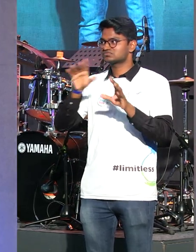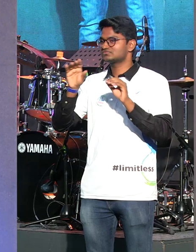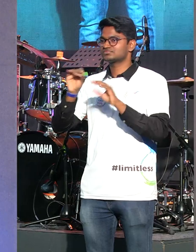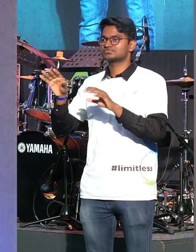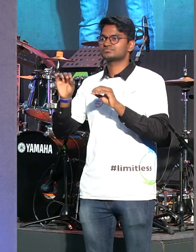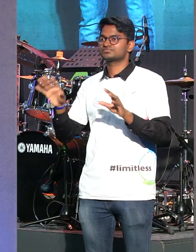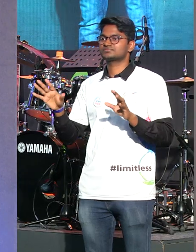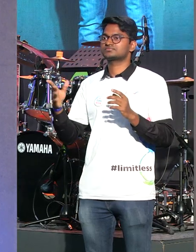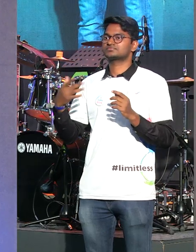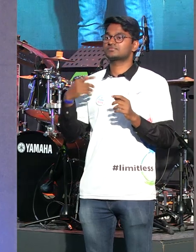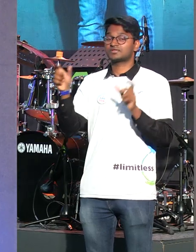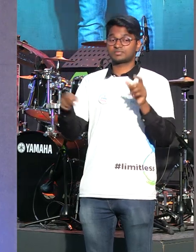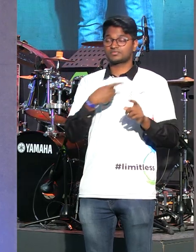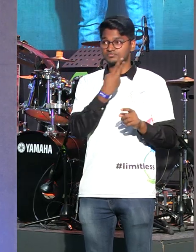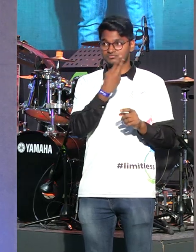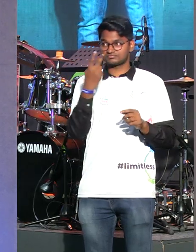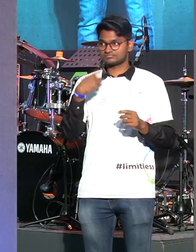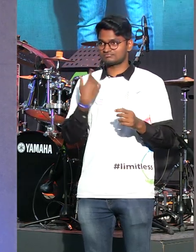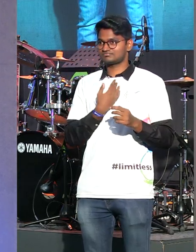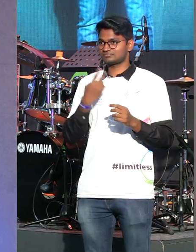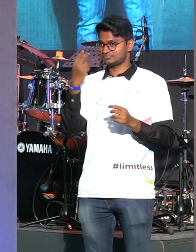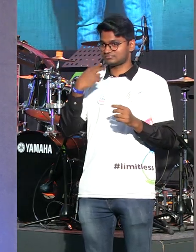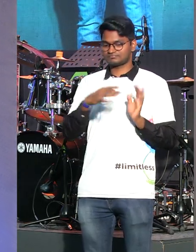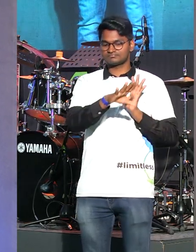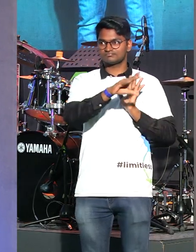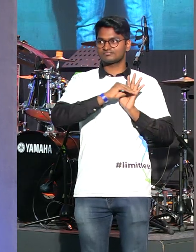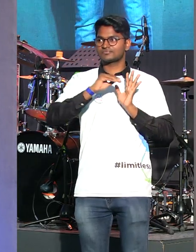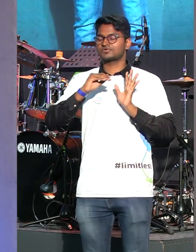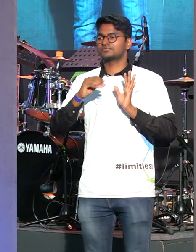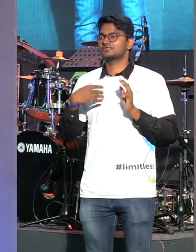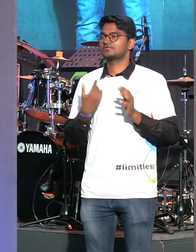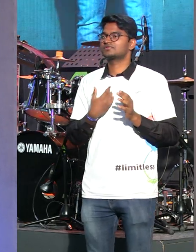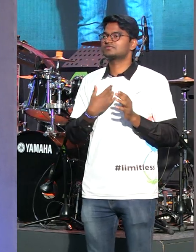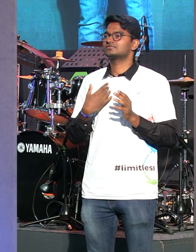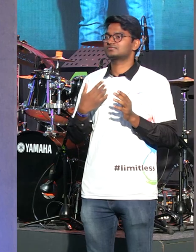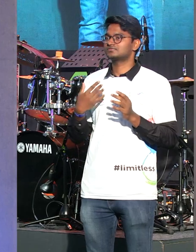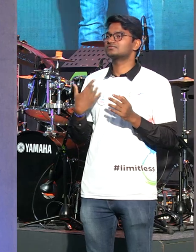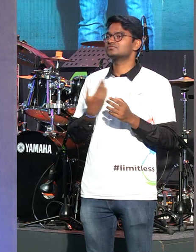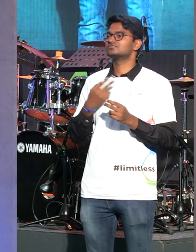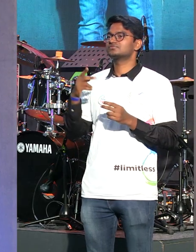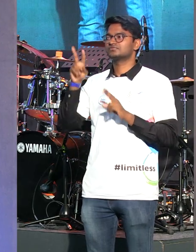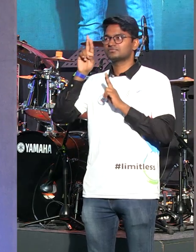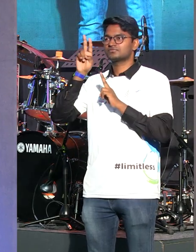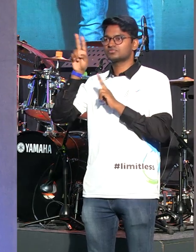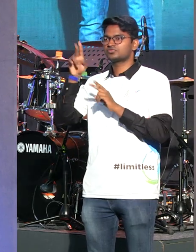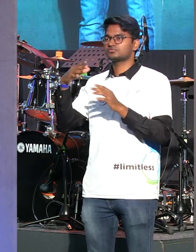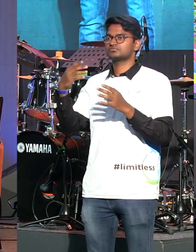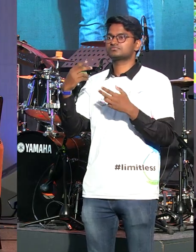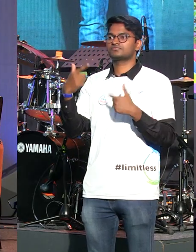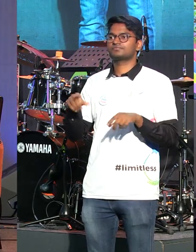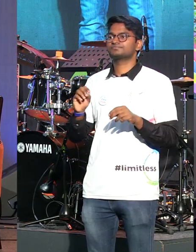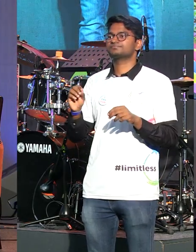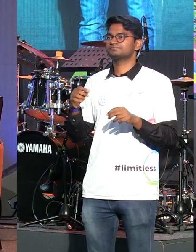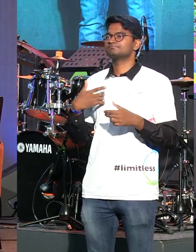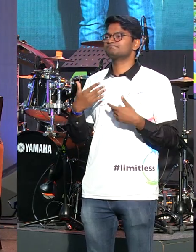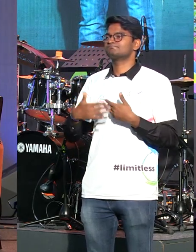our surrounding and our own selves. So there's no time to lose hope, and you know, we just have to carry on, and change will happen.